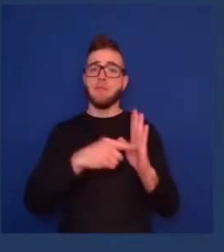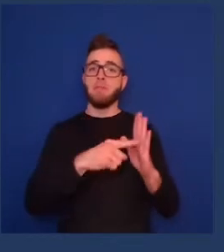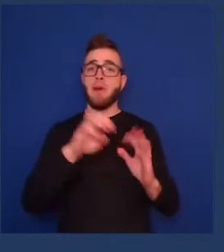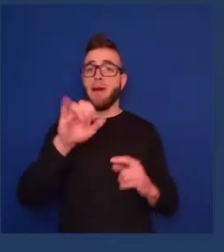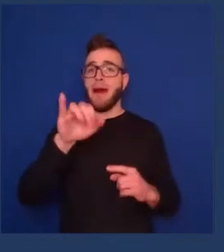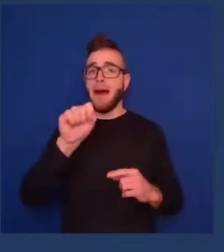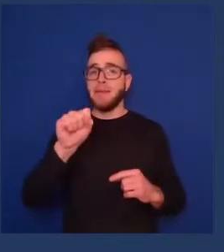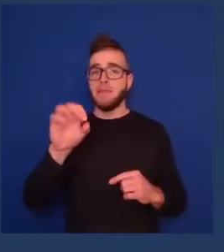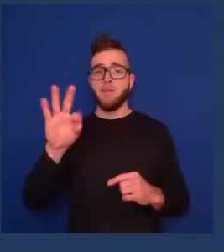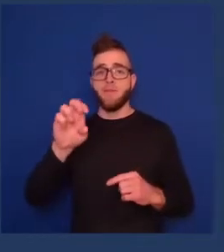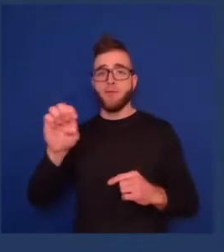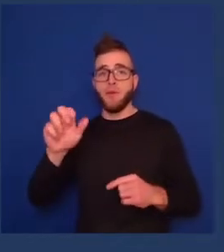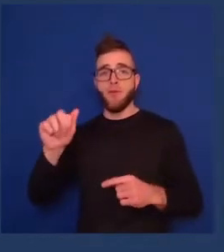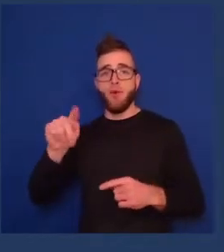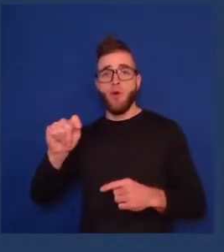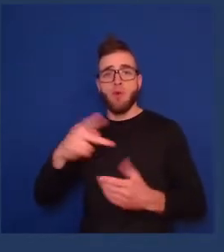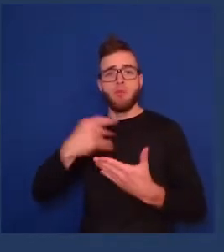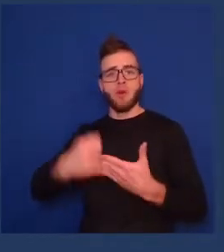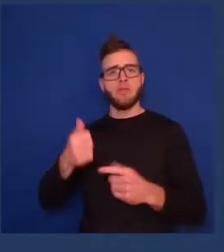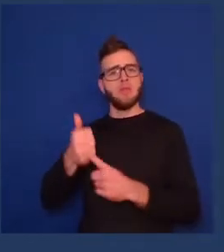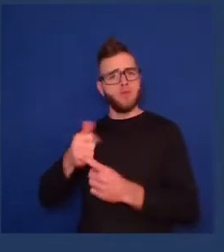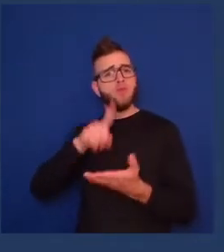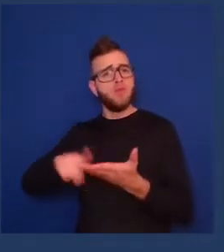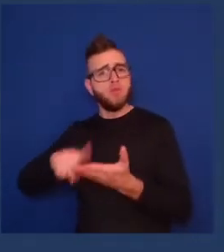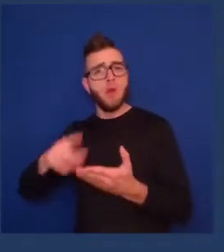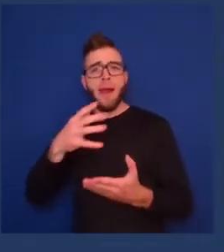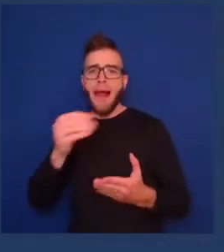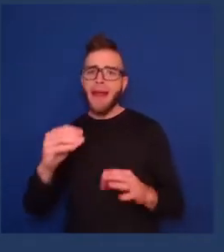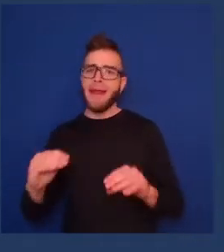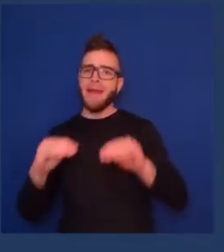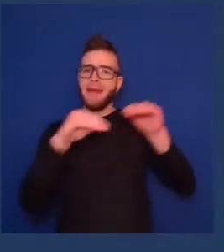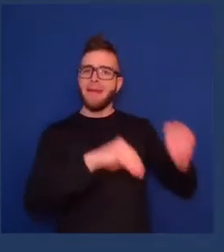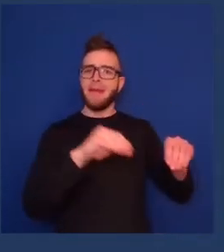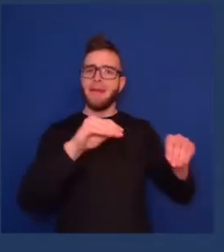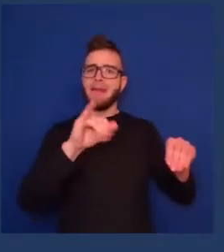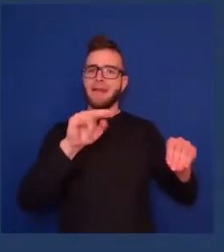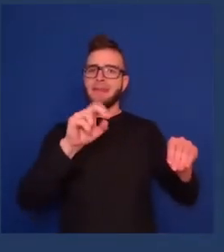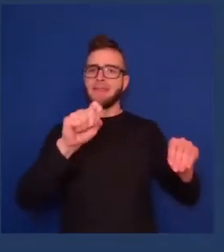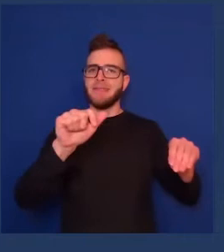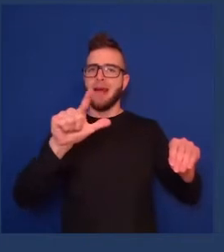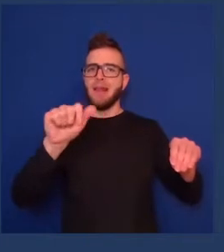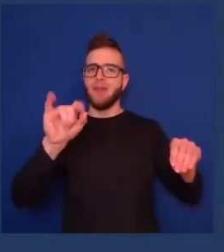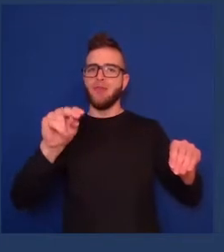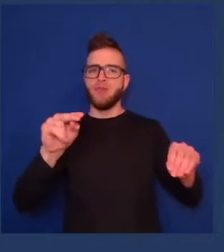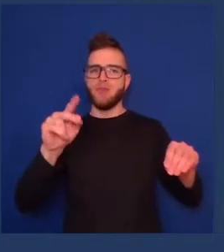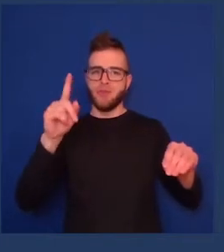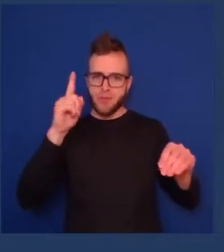for example, the Eyes Free Art project, which was not just research, but also an installation that launched